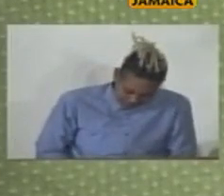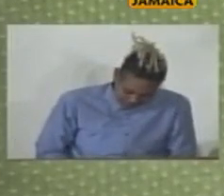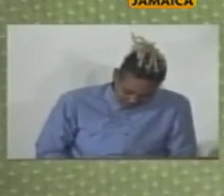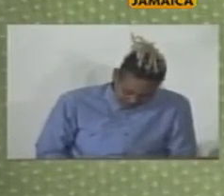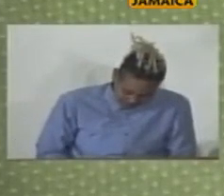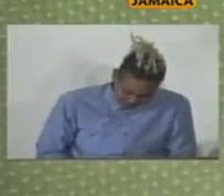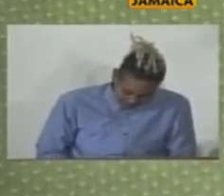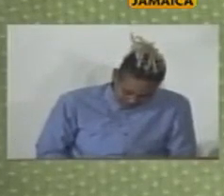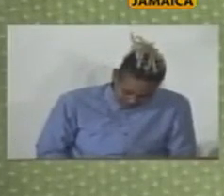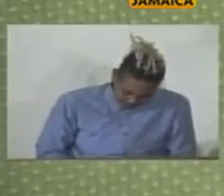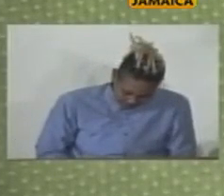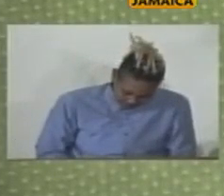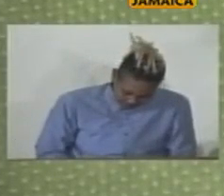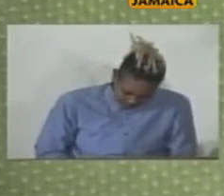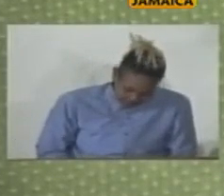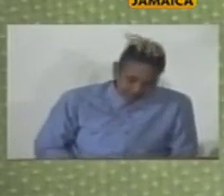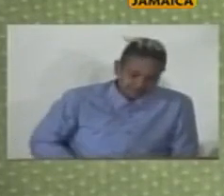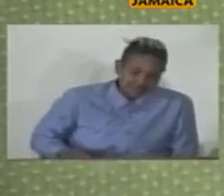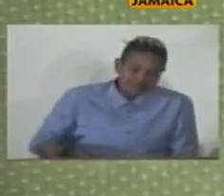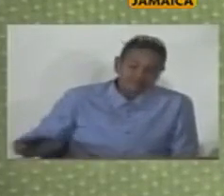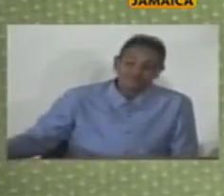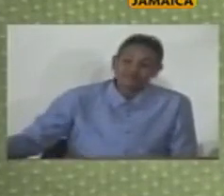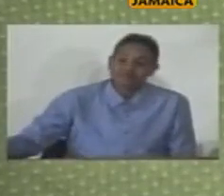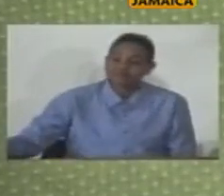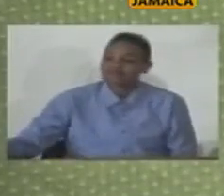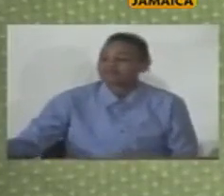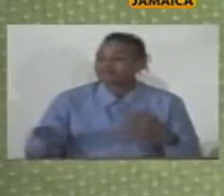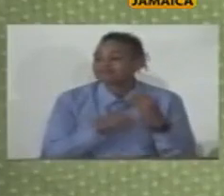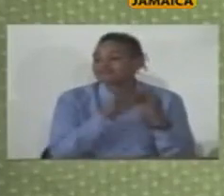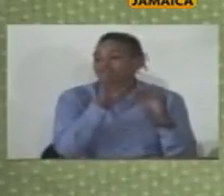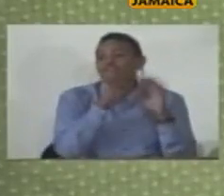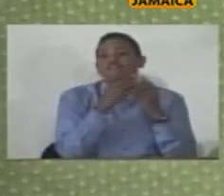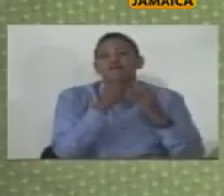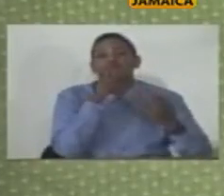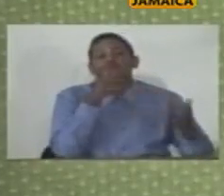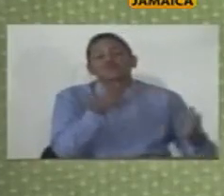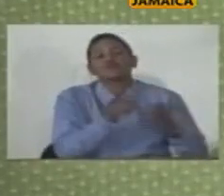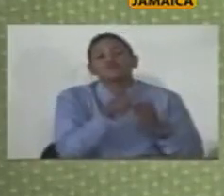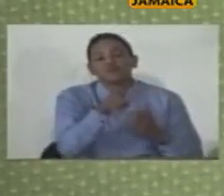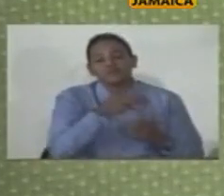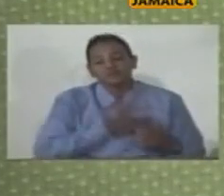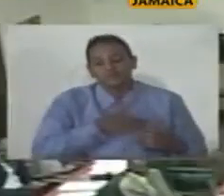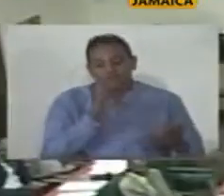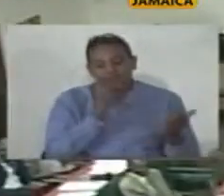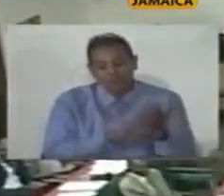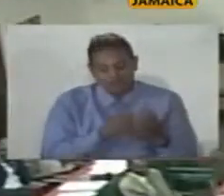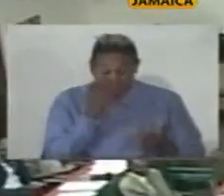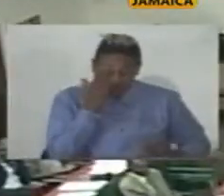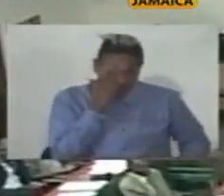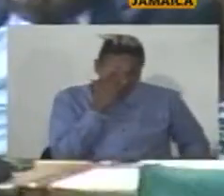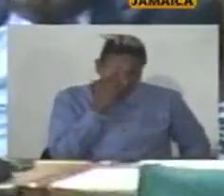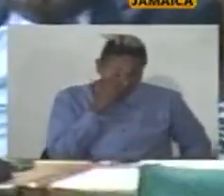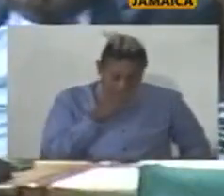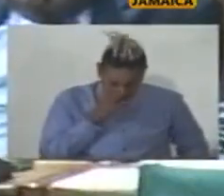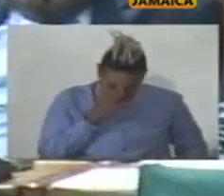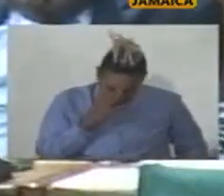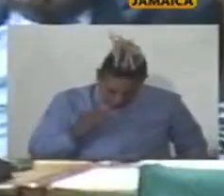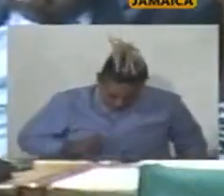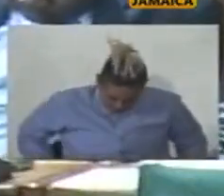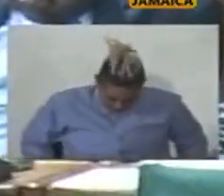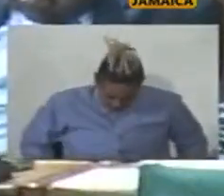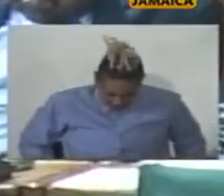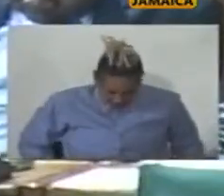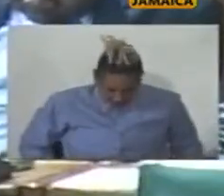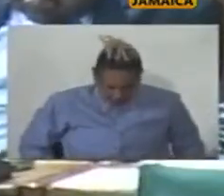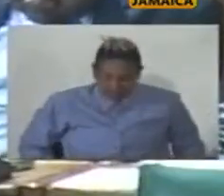more so your family that is here with you. Please recognize them. Please. Okay, Mr. Speaker, the